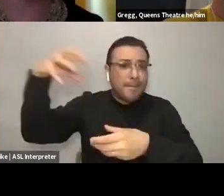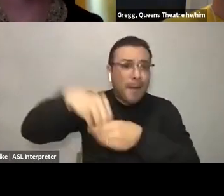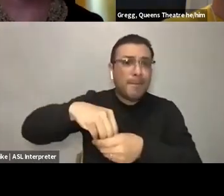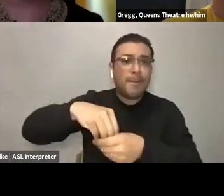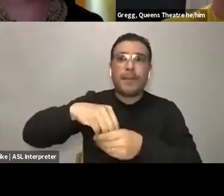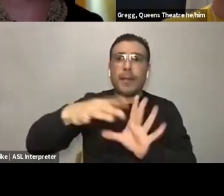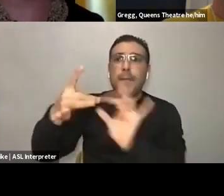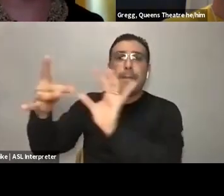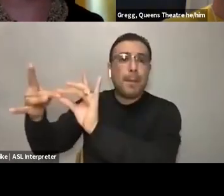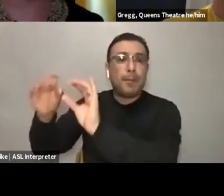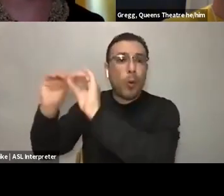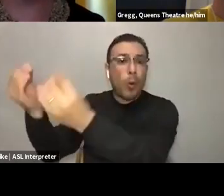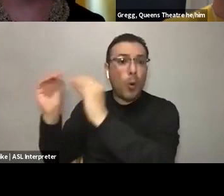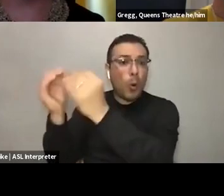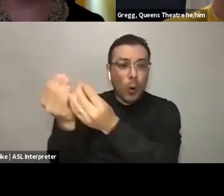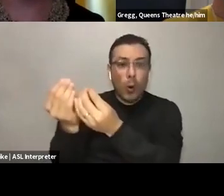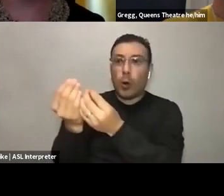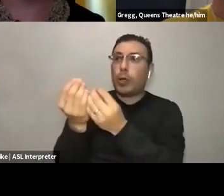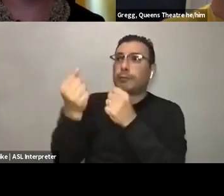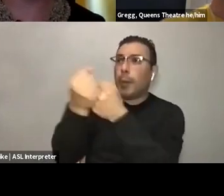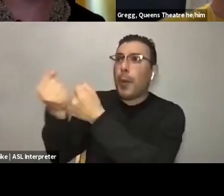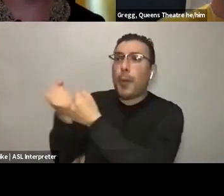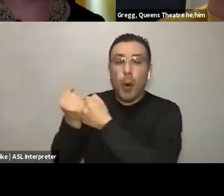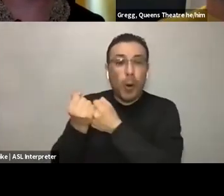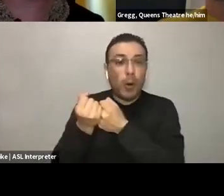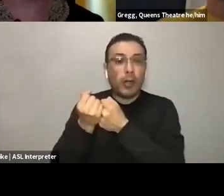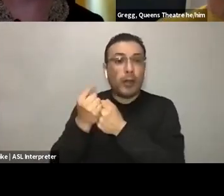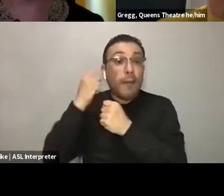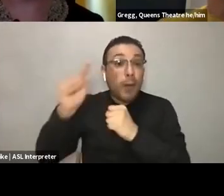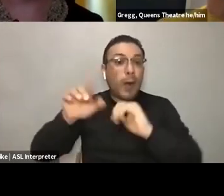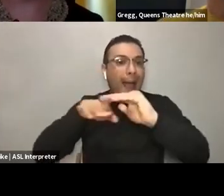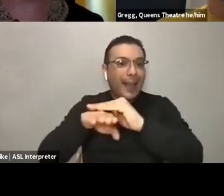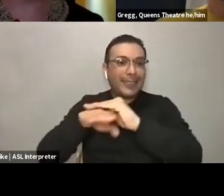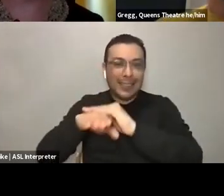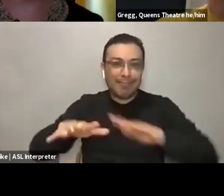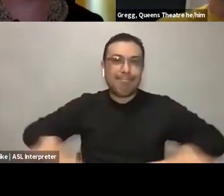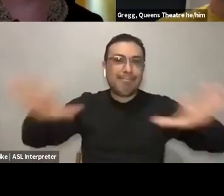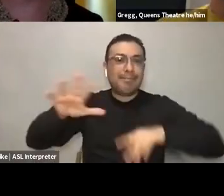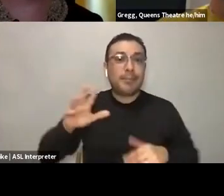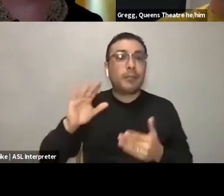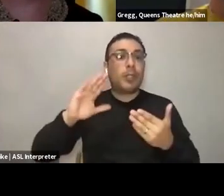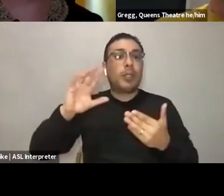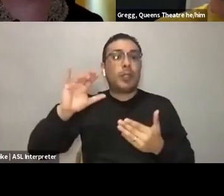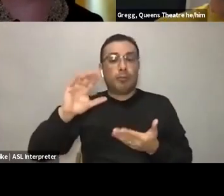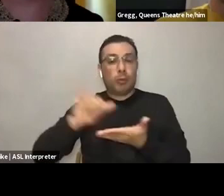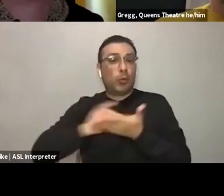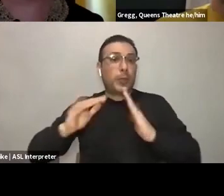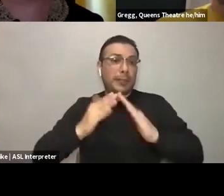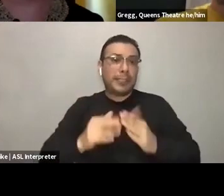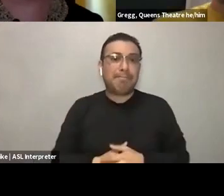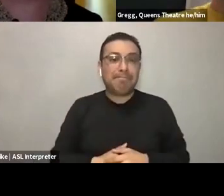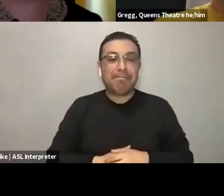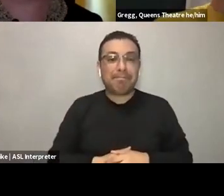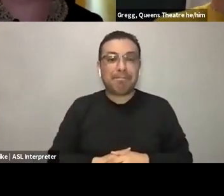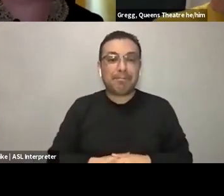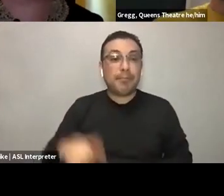organizations, uh, working on similar things and access in the New York city area. Thanks for John. Yeah, go ahead. can I